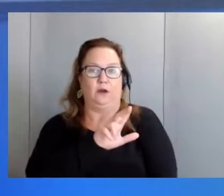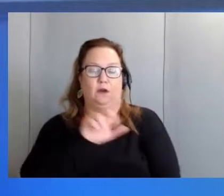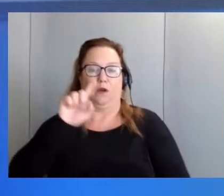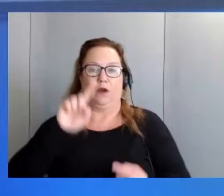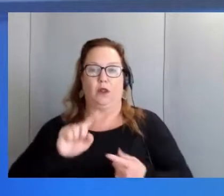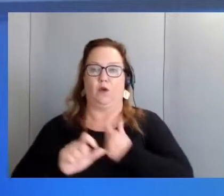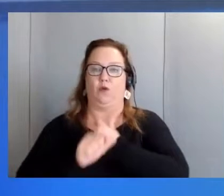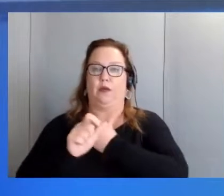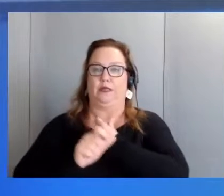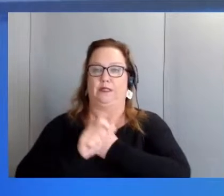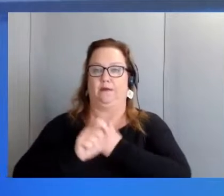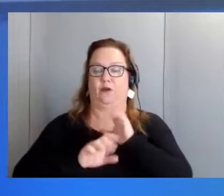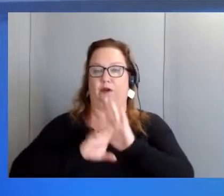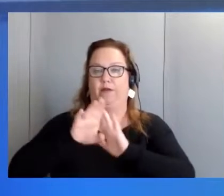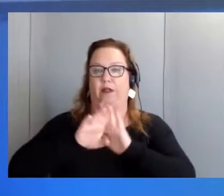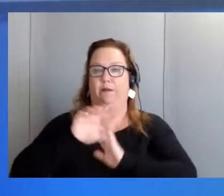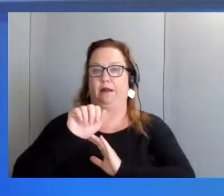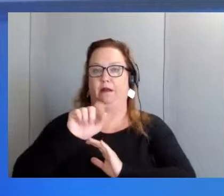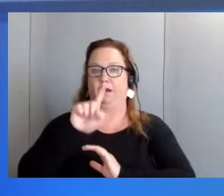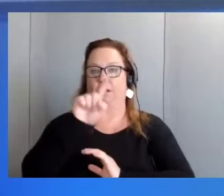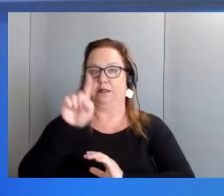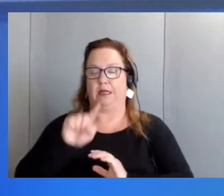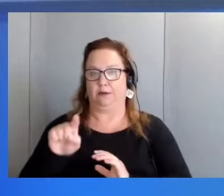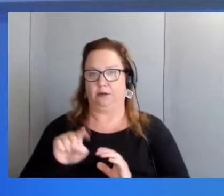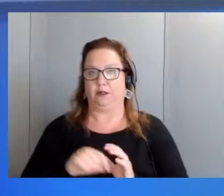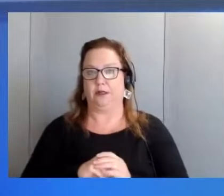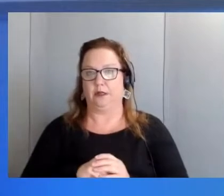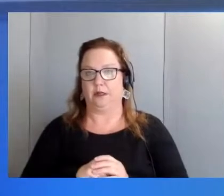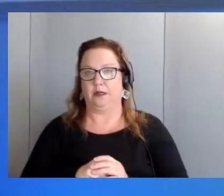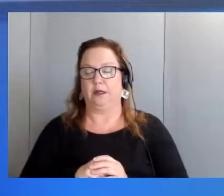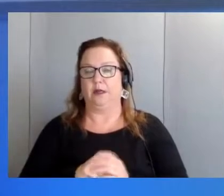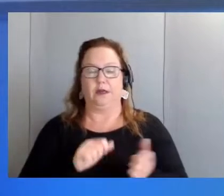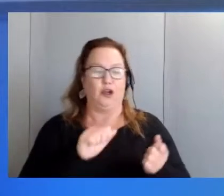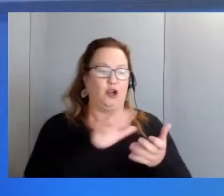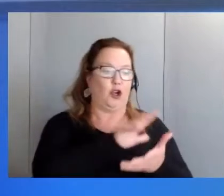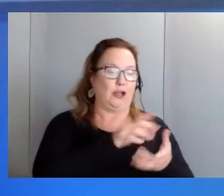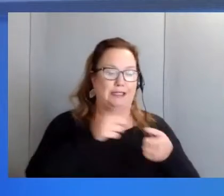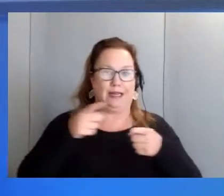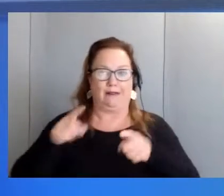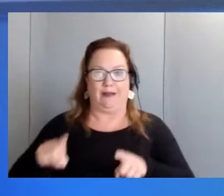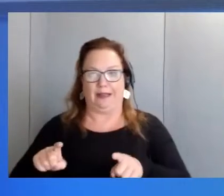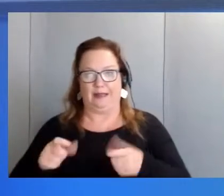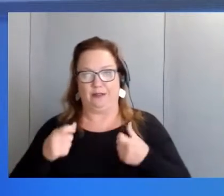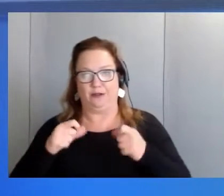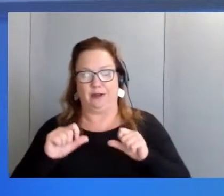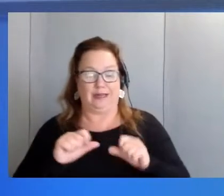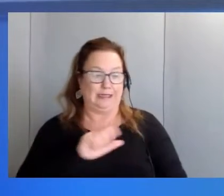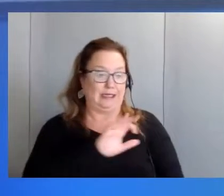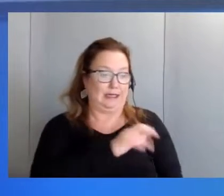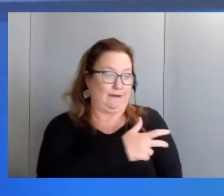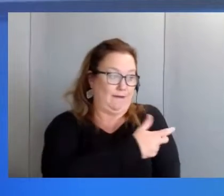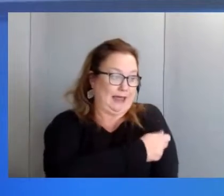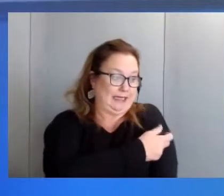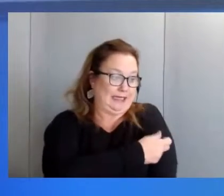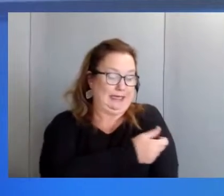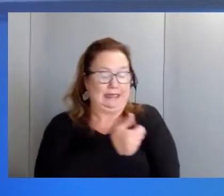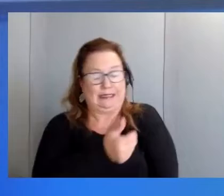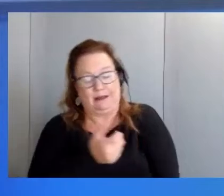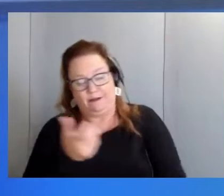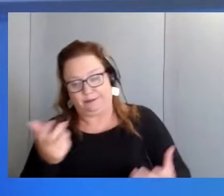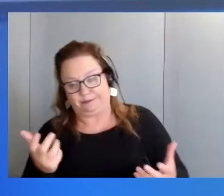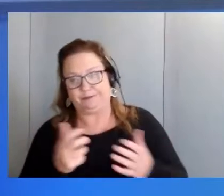of developing Alzheimer's disease. And, cause and effect is hard to pull apart. Is it the vaccine itself? But I